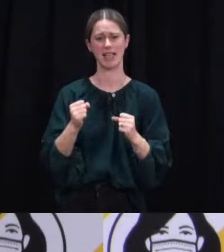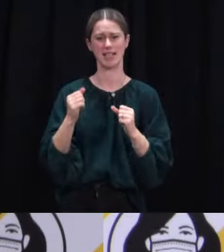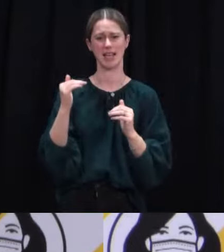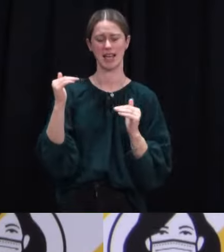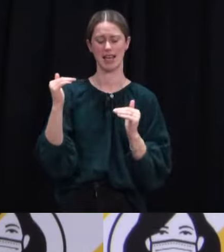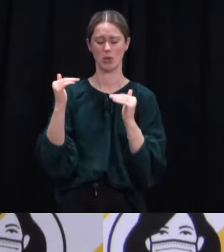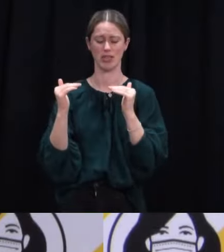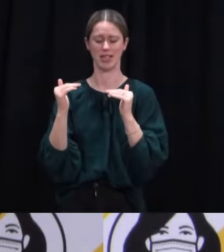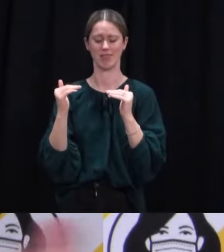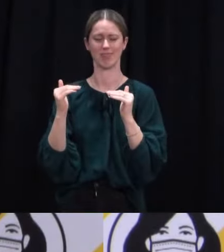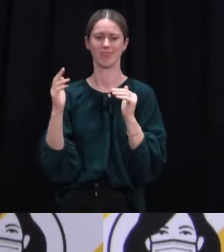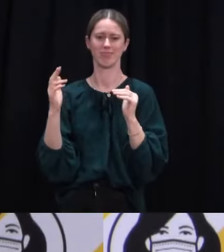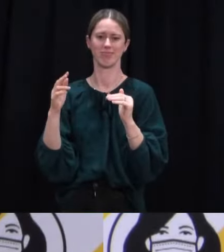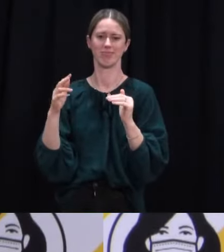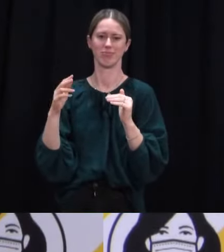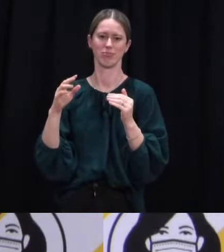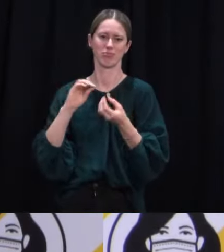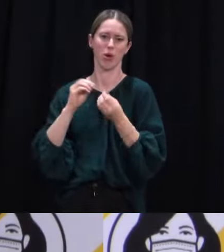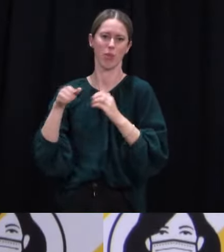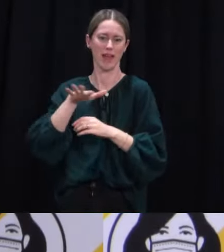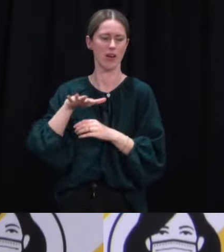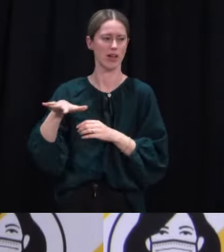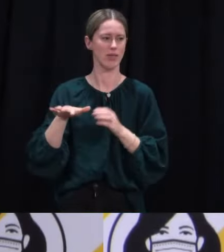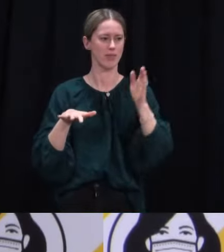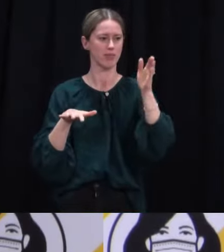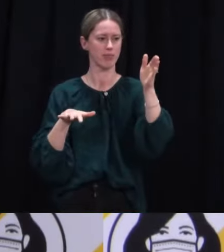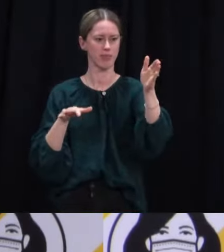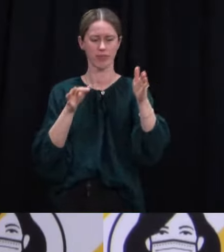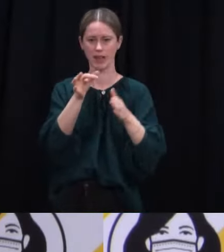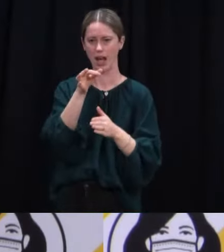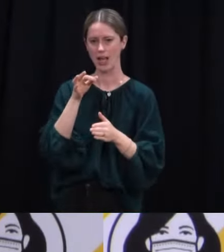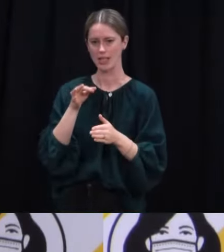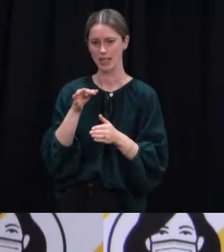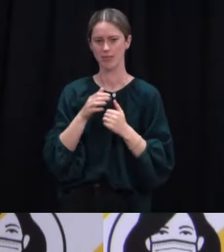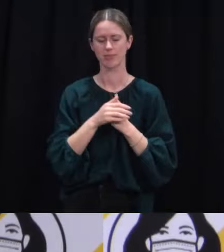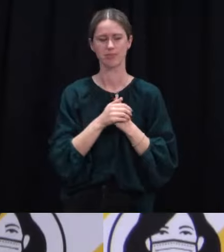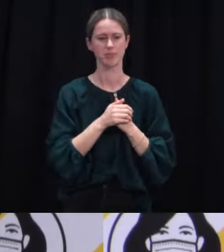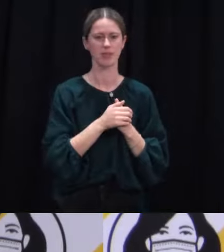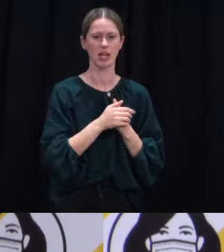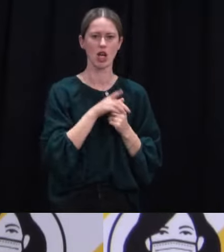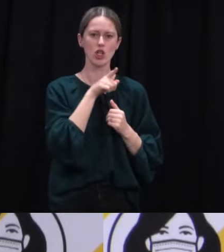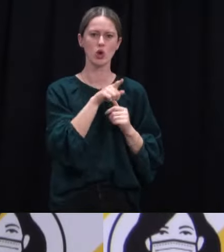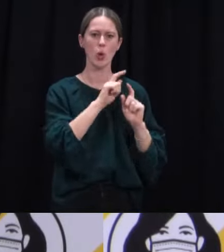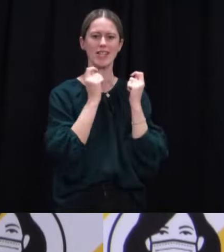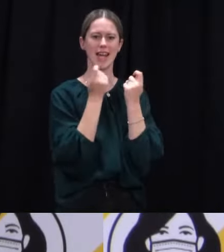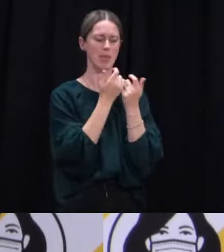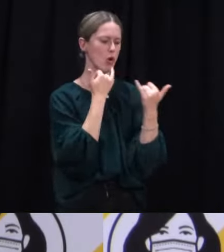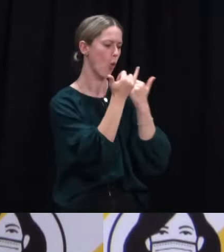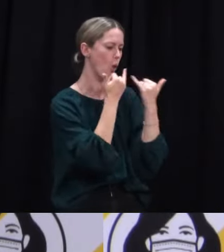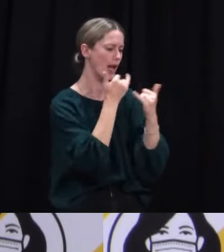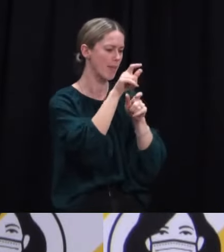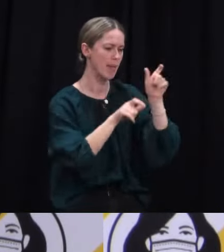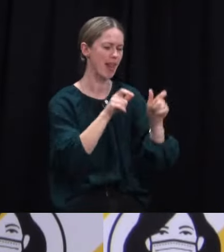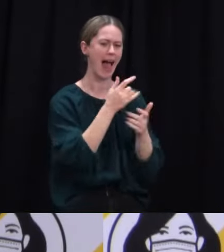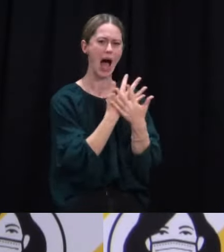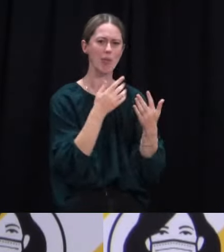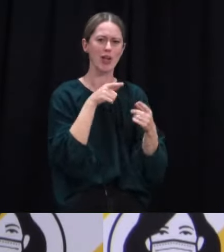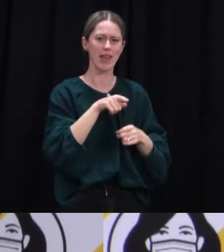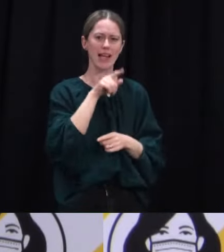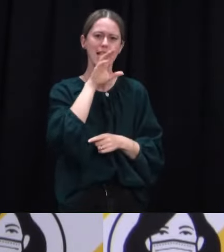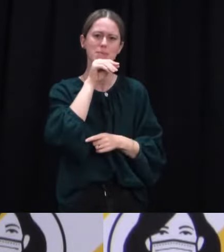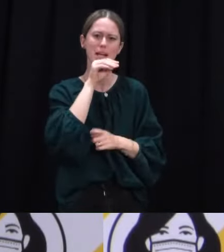particular area. I'll come here. Yeah, Dr. Bloomfield, just on contact tracing, do you know how much of your team are Pacific speaking or specifically Samoan speaking? Because that will seem to